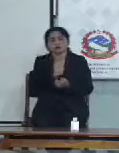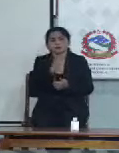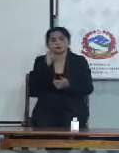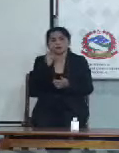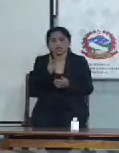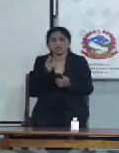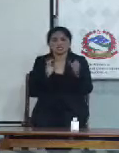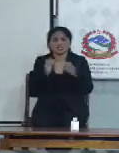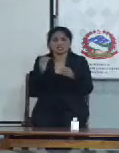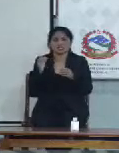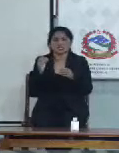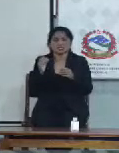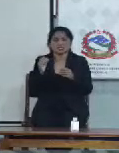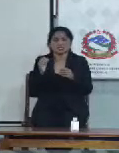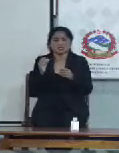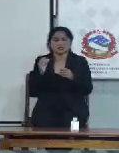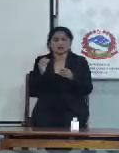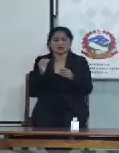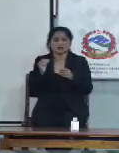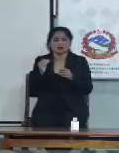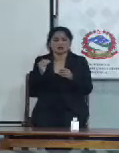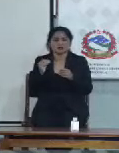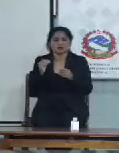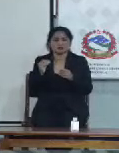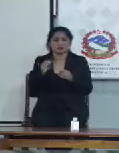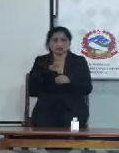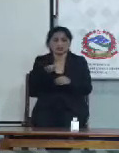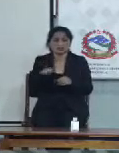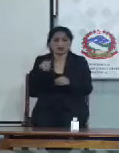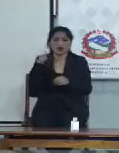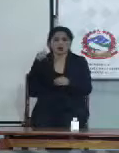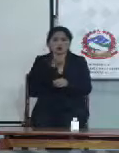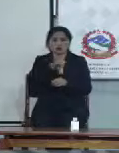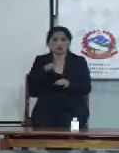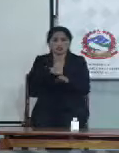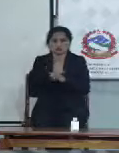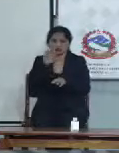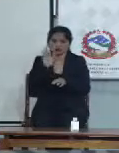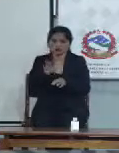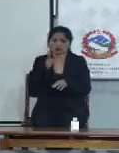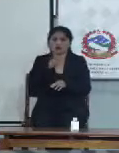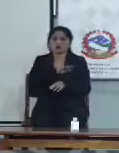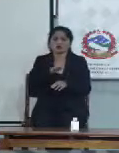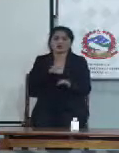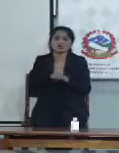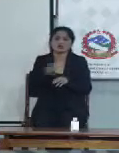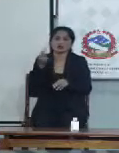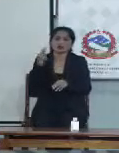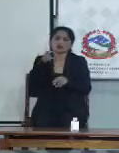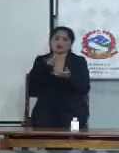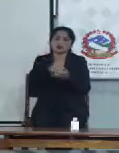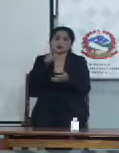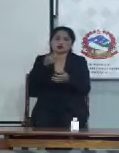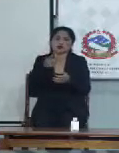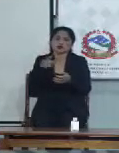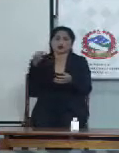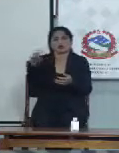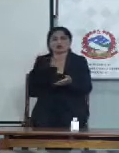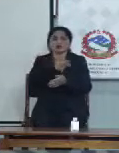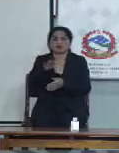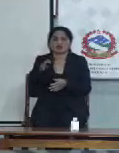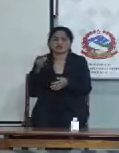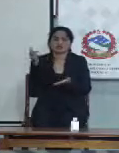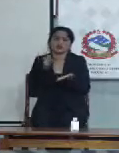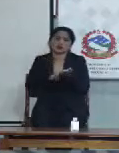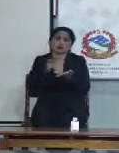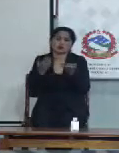already other students in that local area, maybe one or few students might be added who used to go to different schools, but due to lockdown